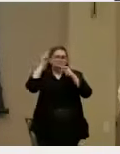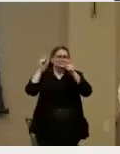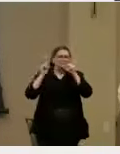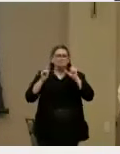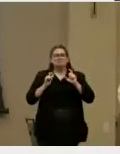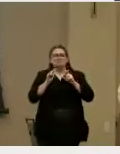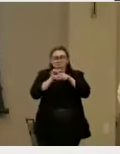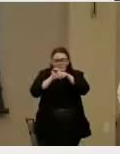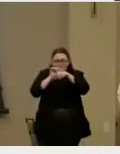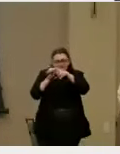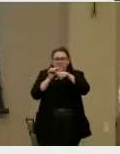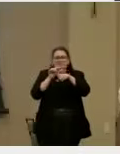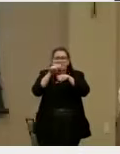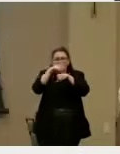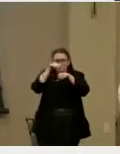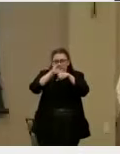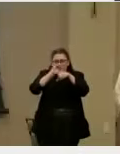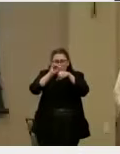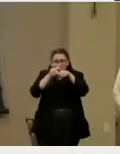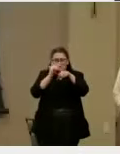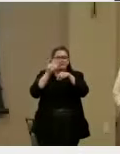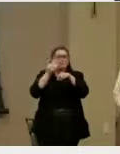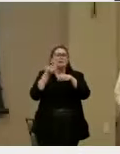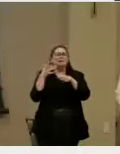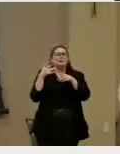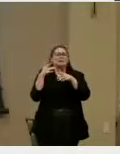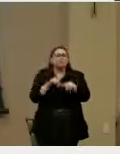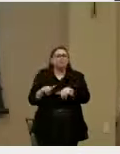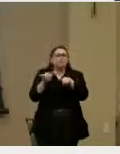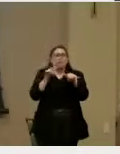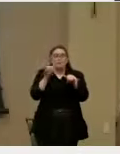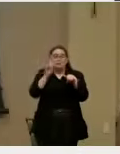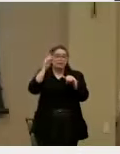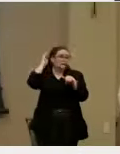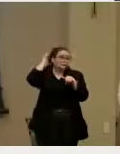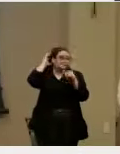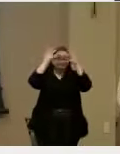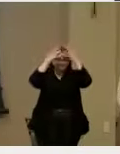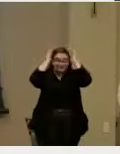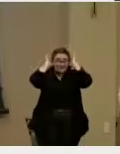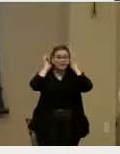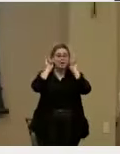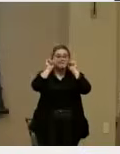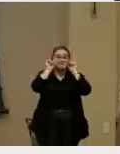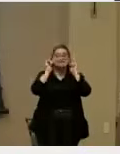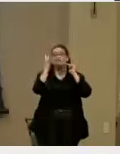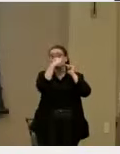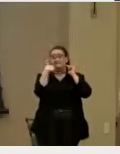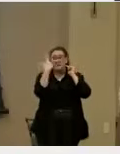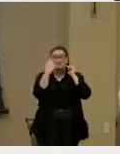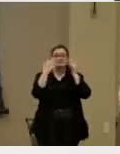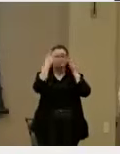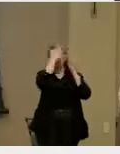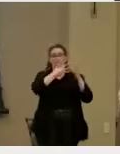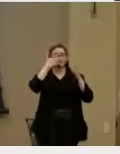plaques, round-shaped. And it most commonly affects the scalp, the ears, the face,